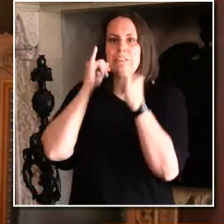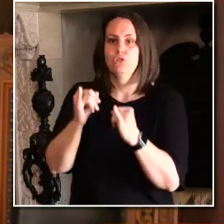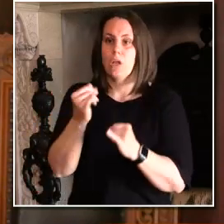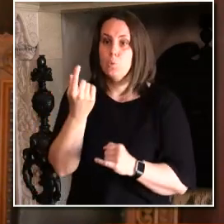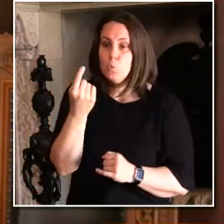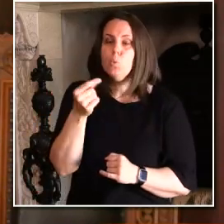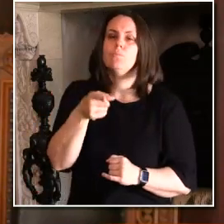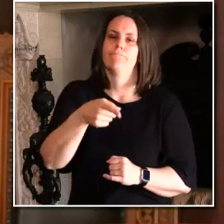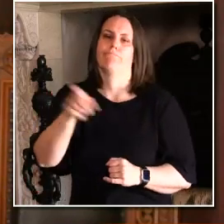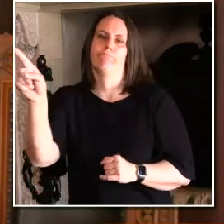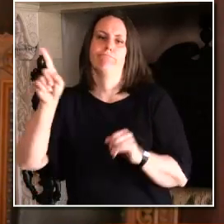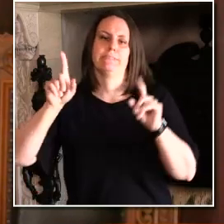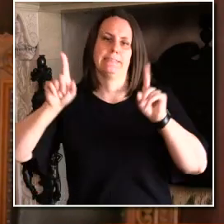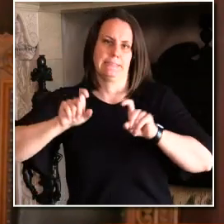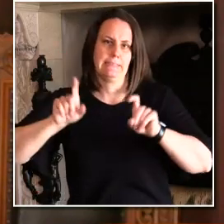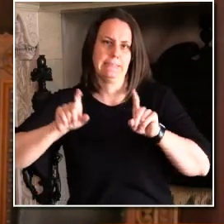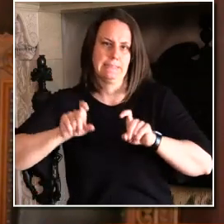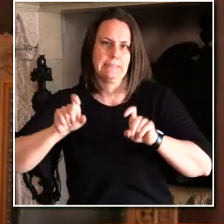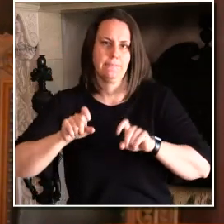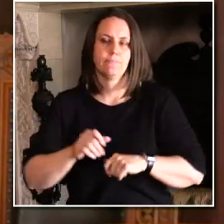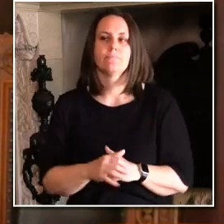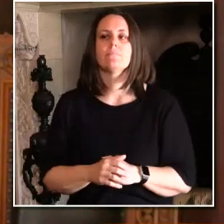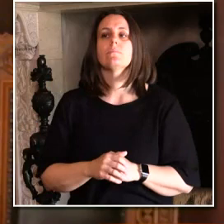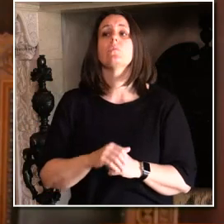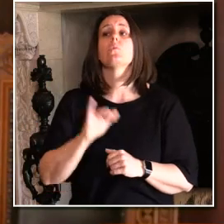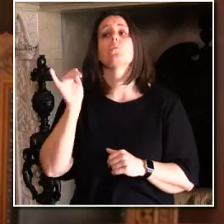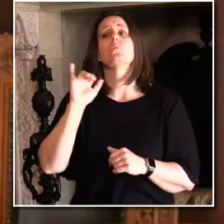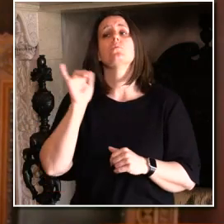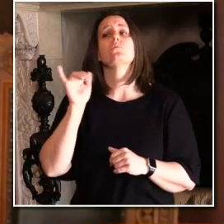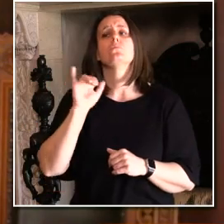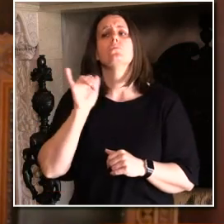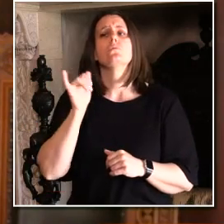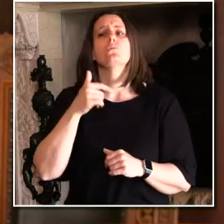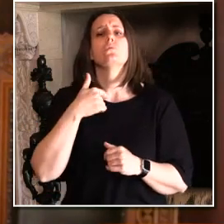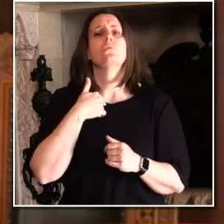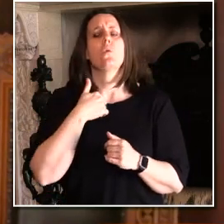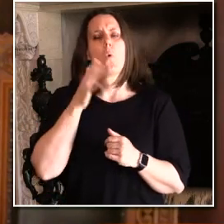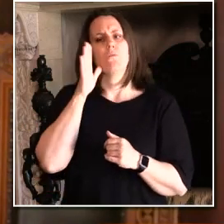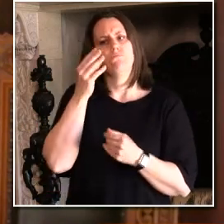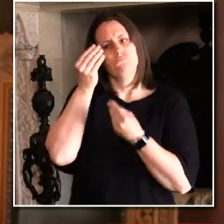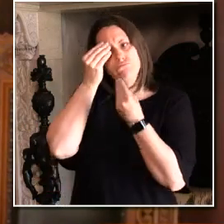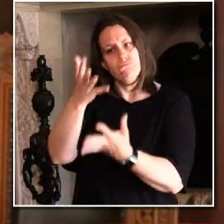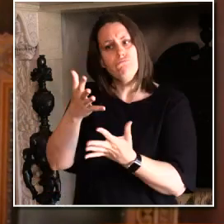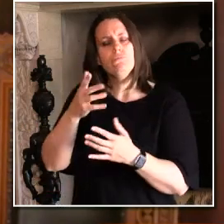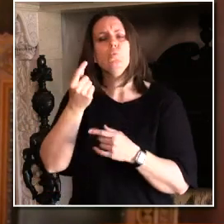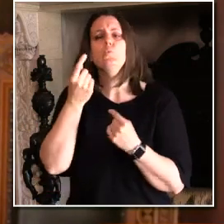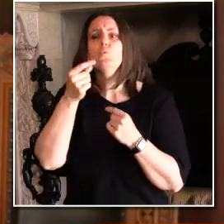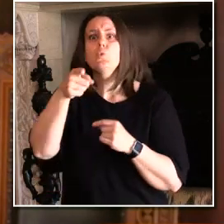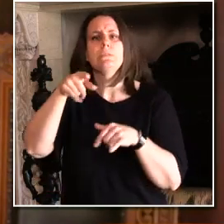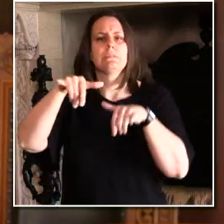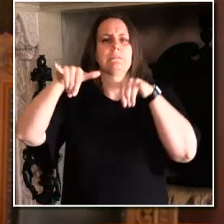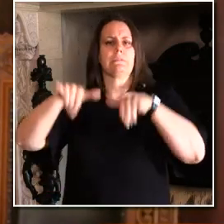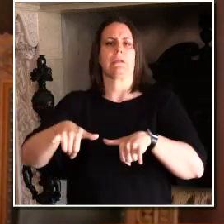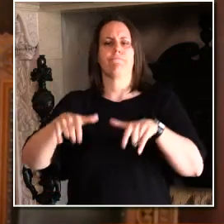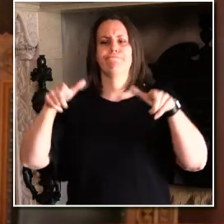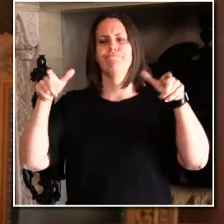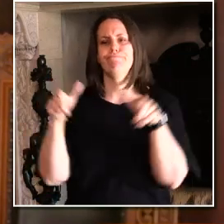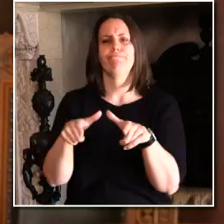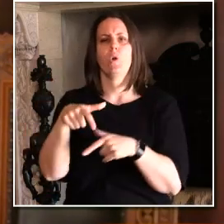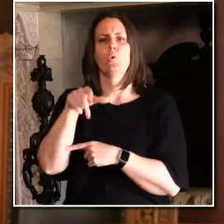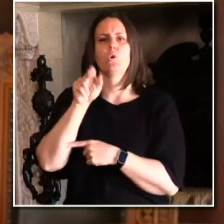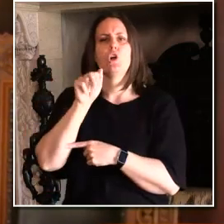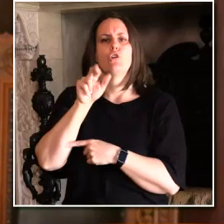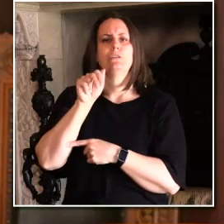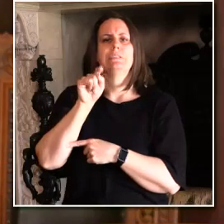them about the need for quarantine and what that looks like and where to limit their contact with others, some